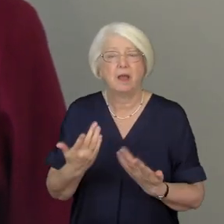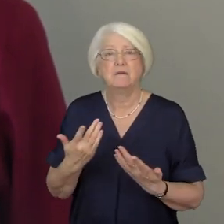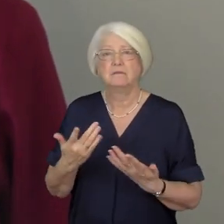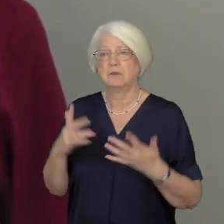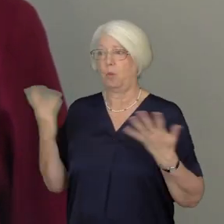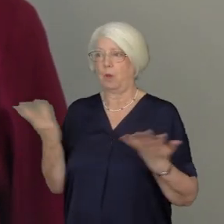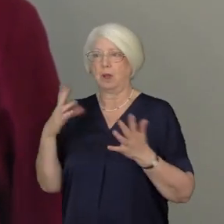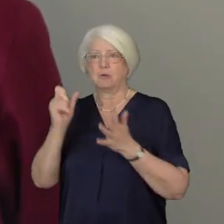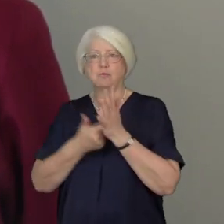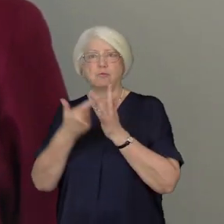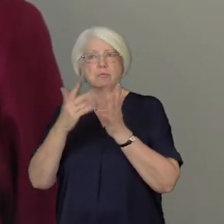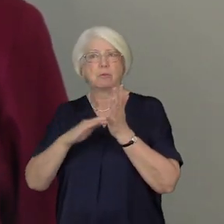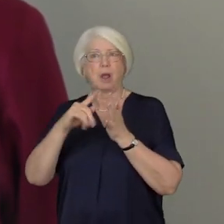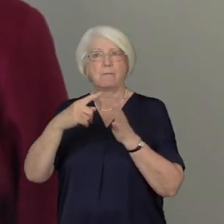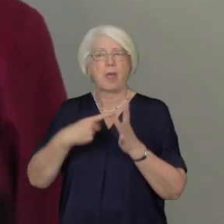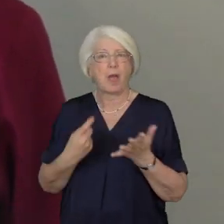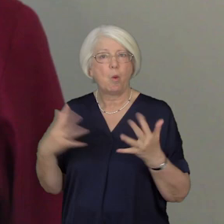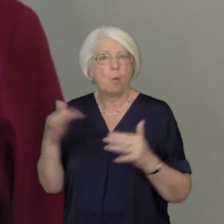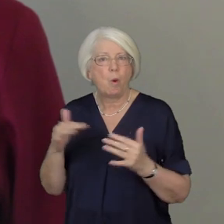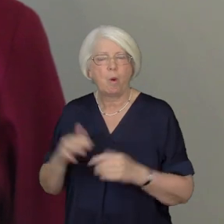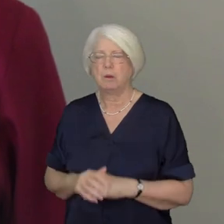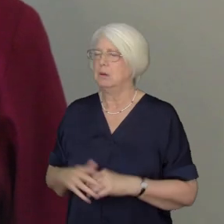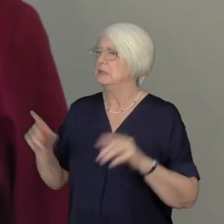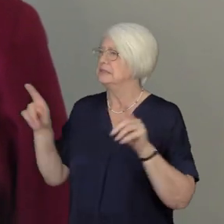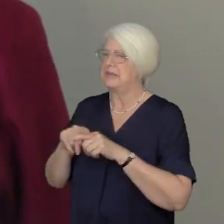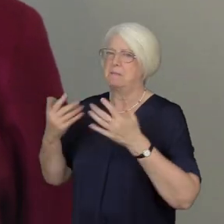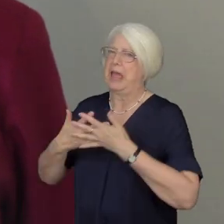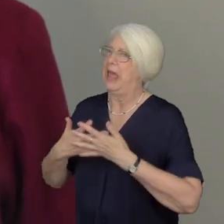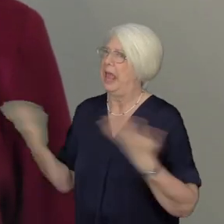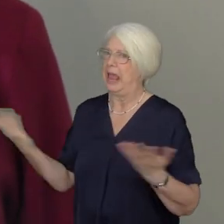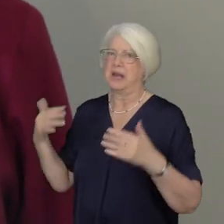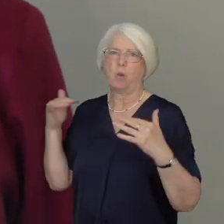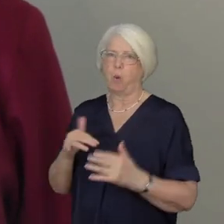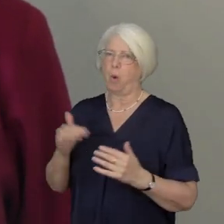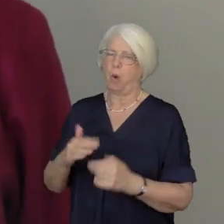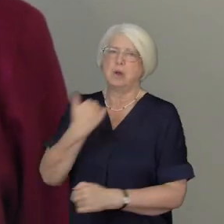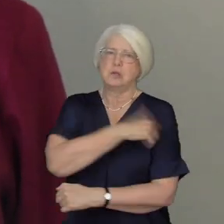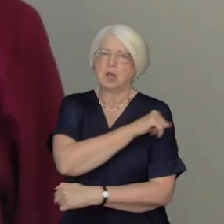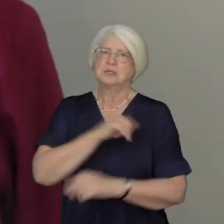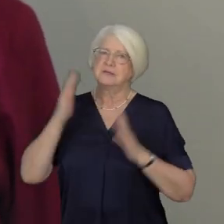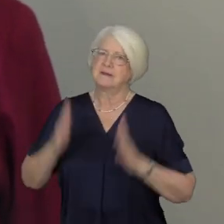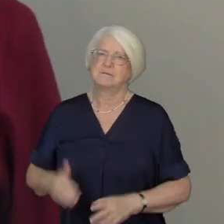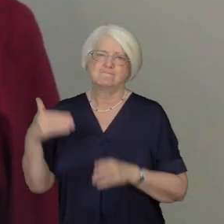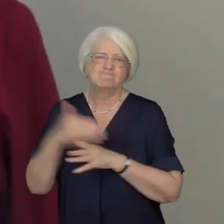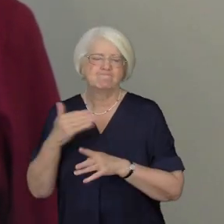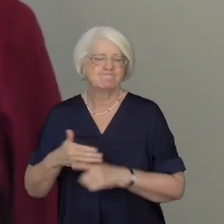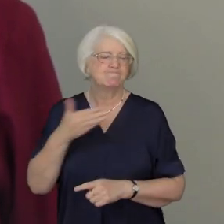War. She was like nurses in all wars, from World War II, which we mark today